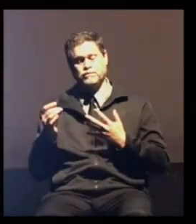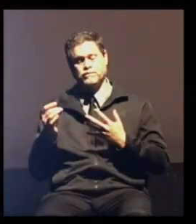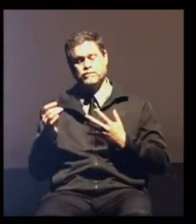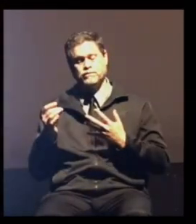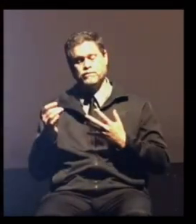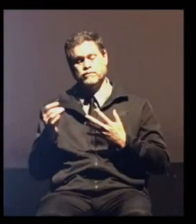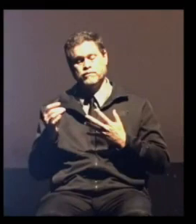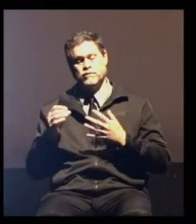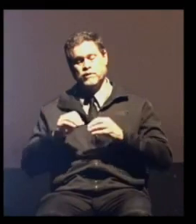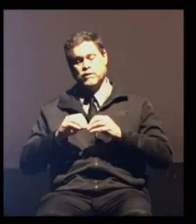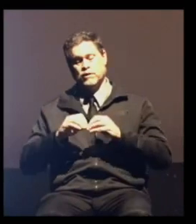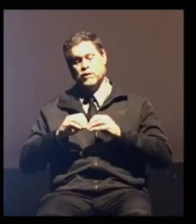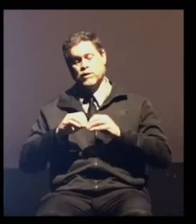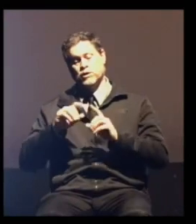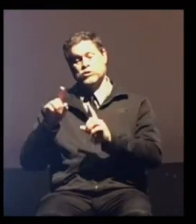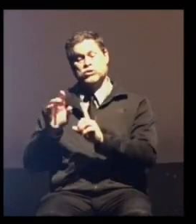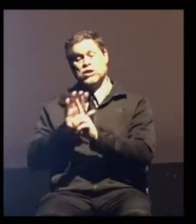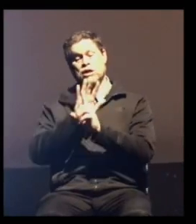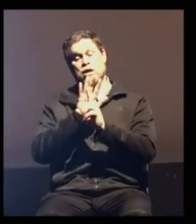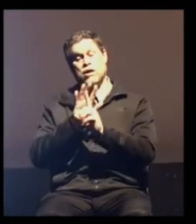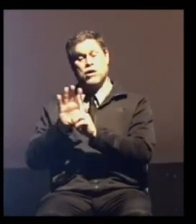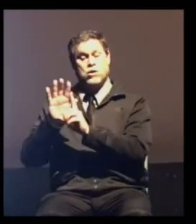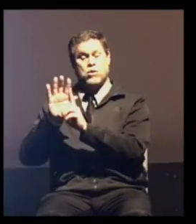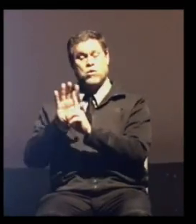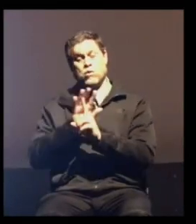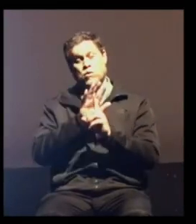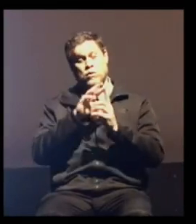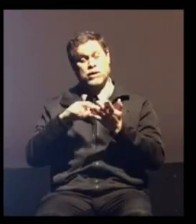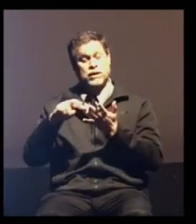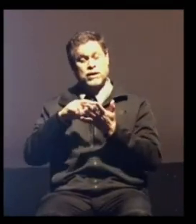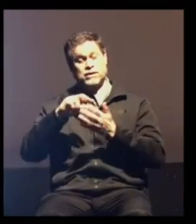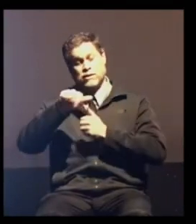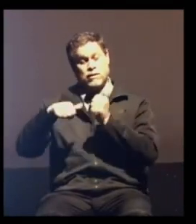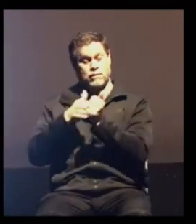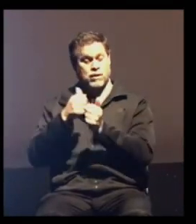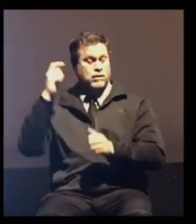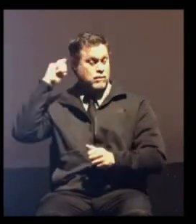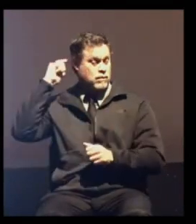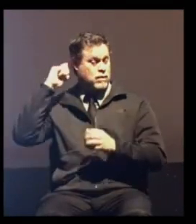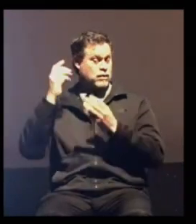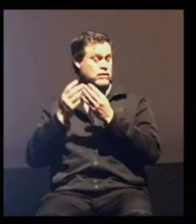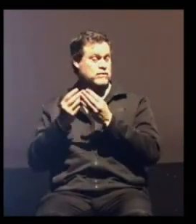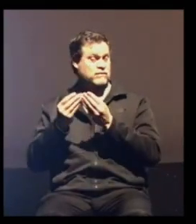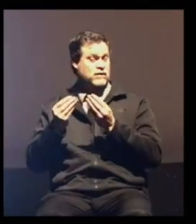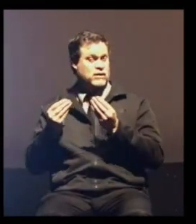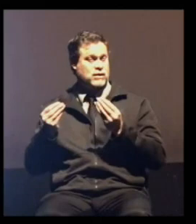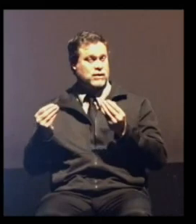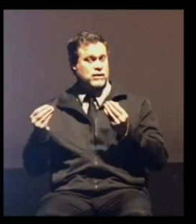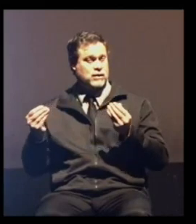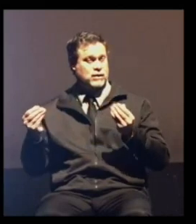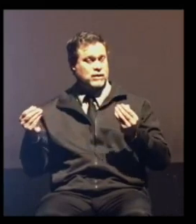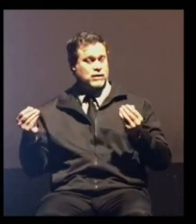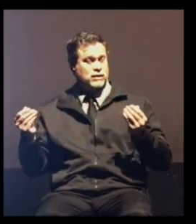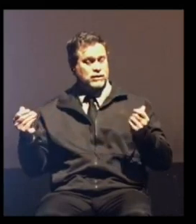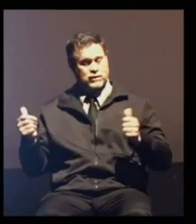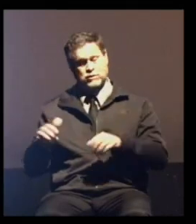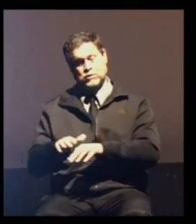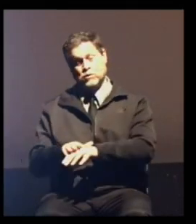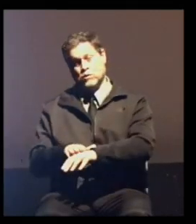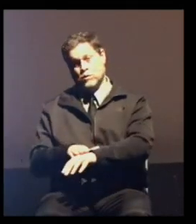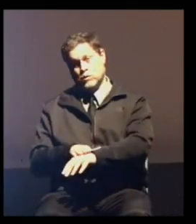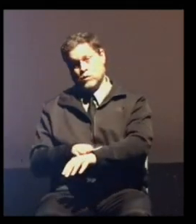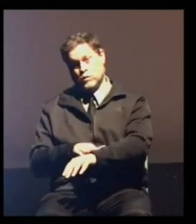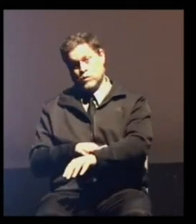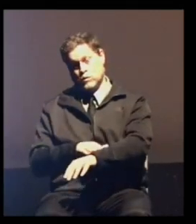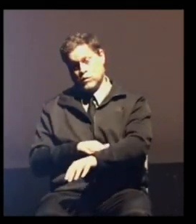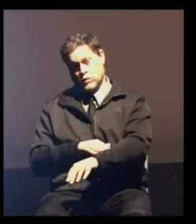The shadow dancing on the back of Noah's mind is fading, slowly